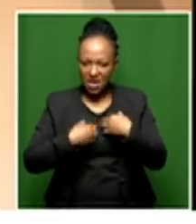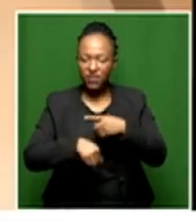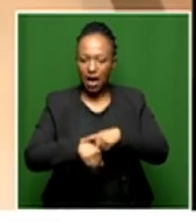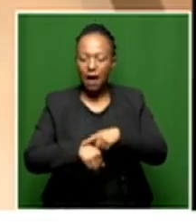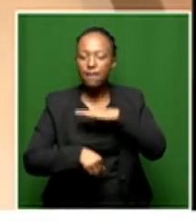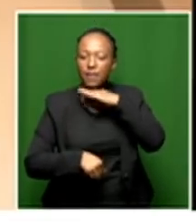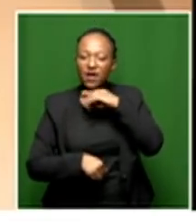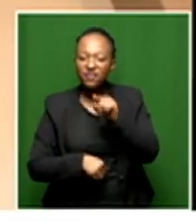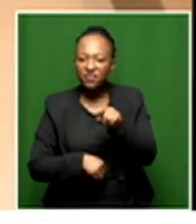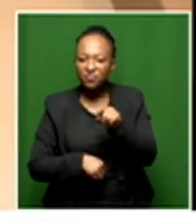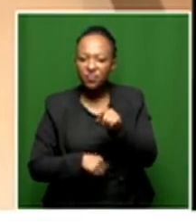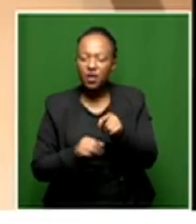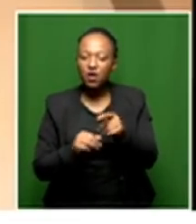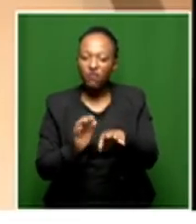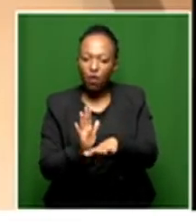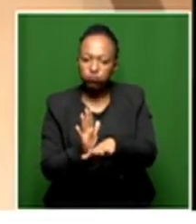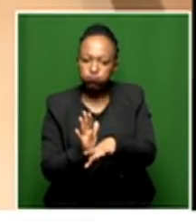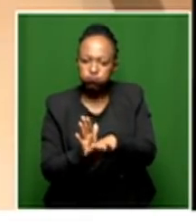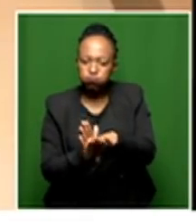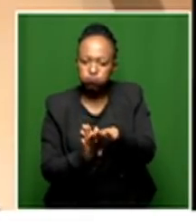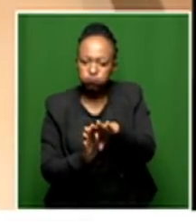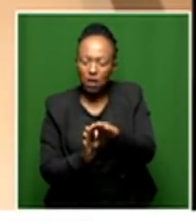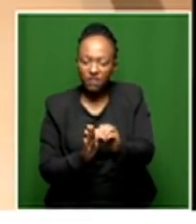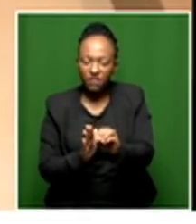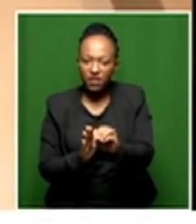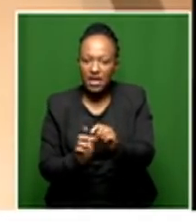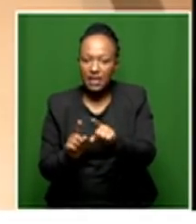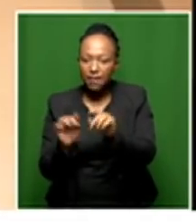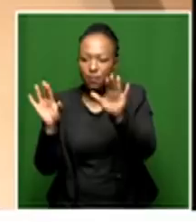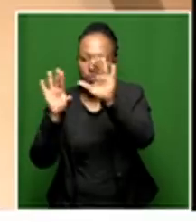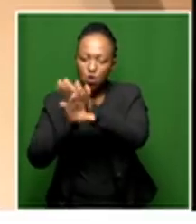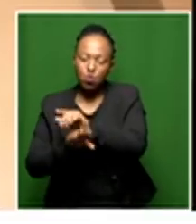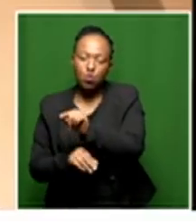opportunity to increase the levels. The evenings as well